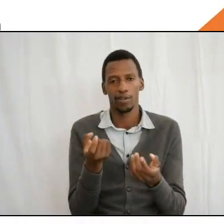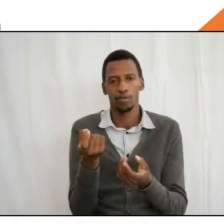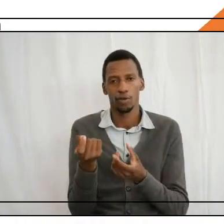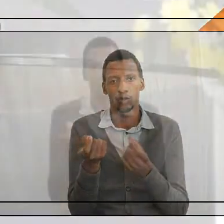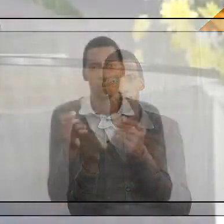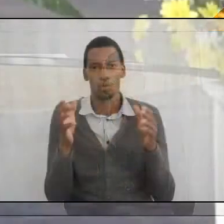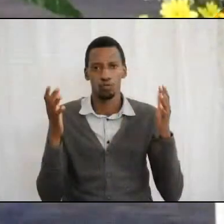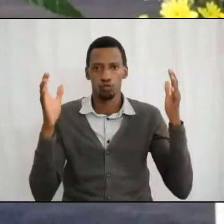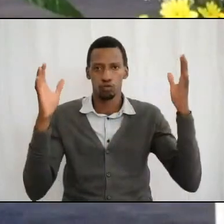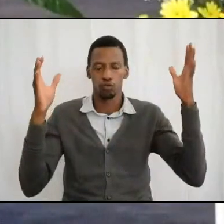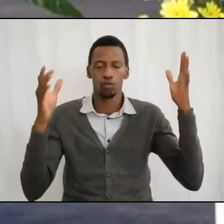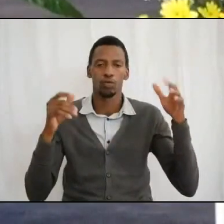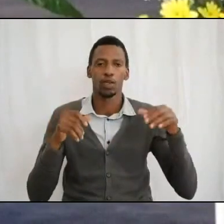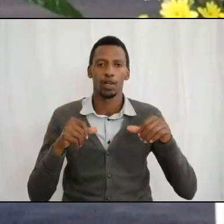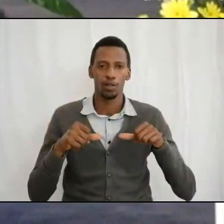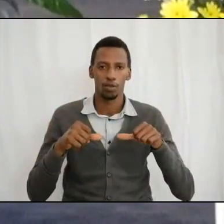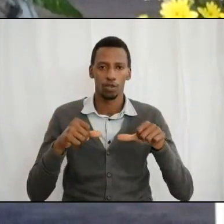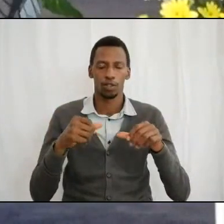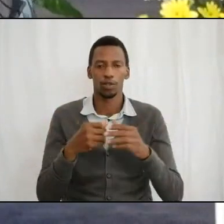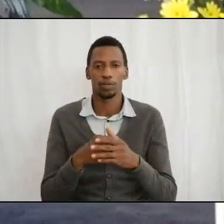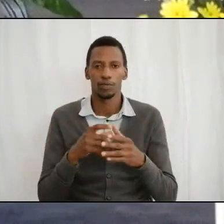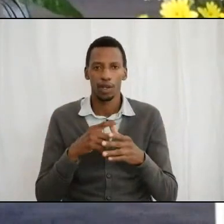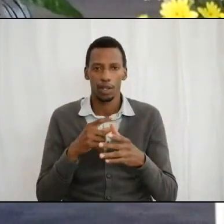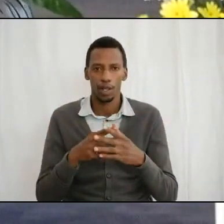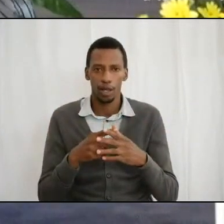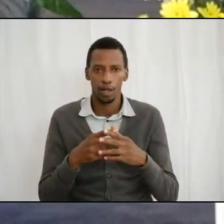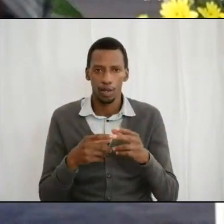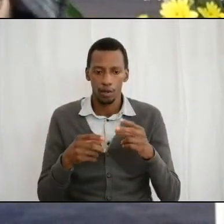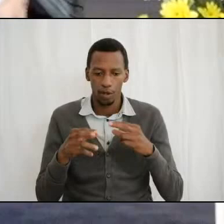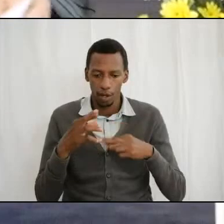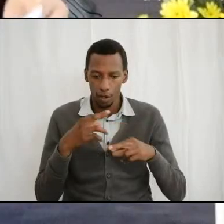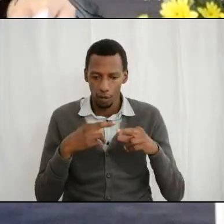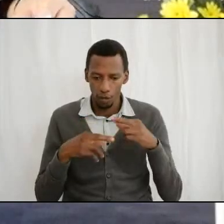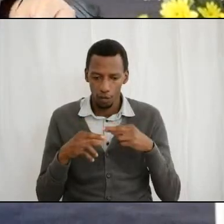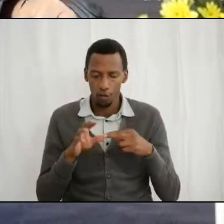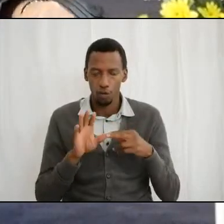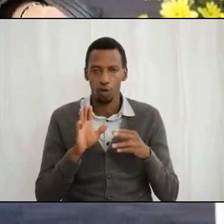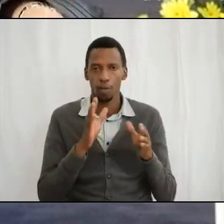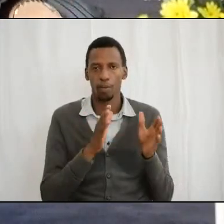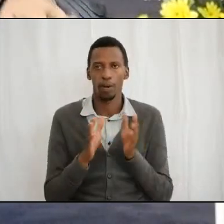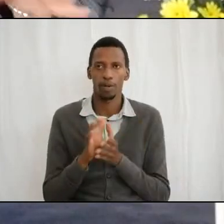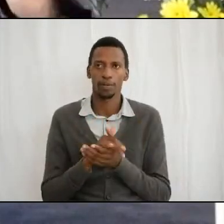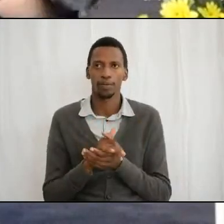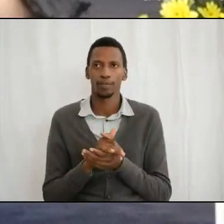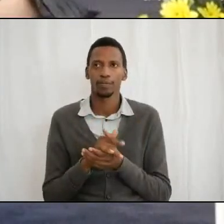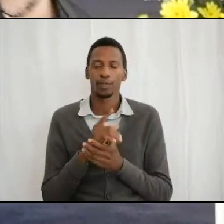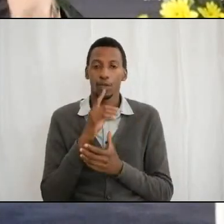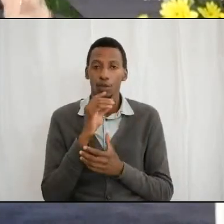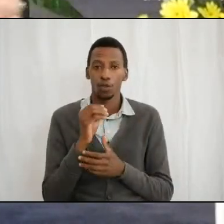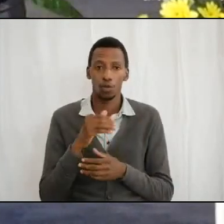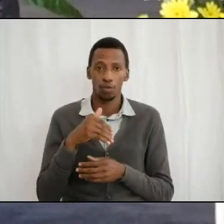to keep us going. And then review your plan. So daily